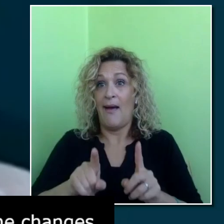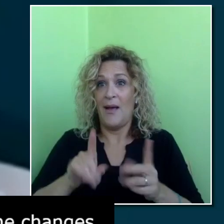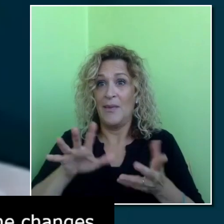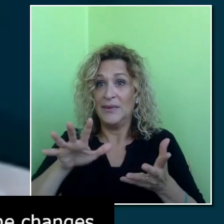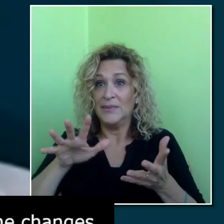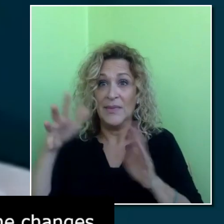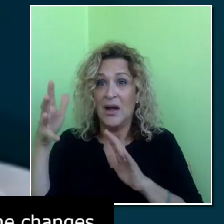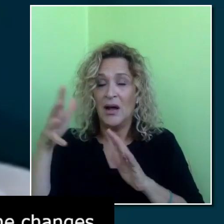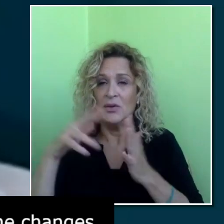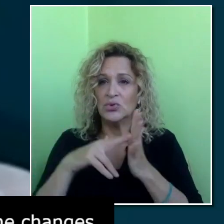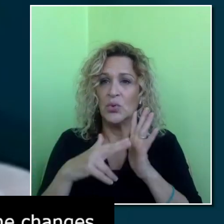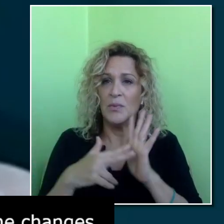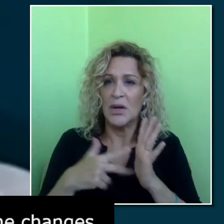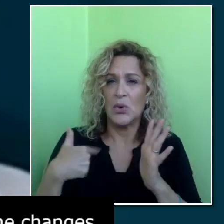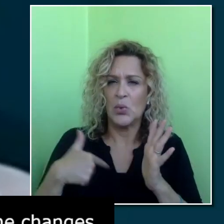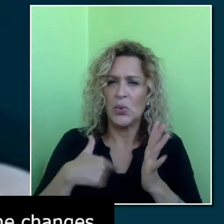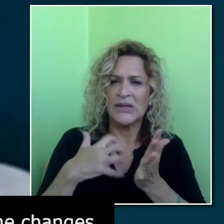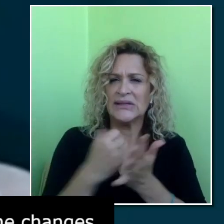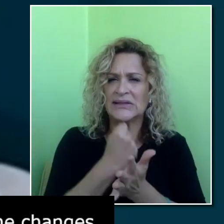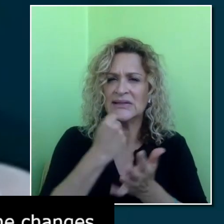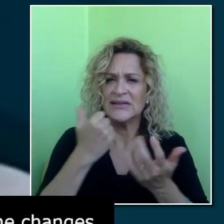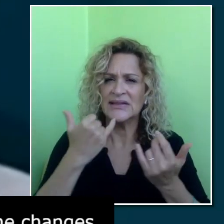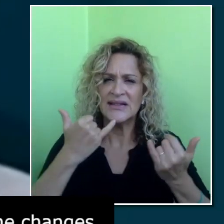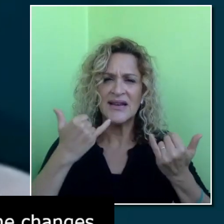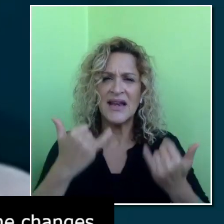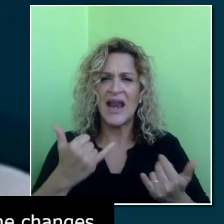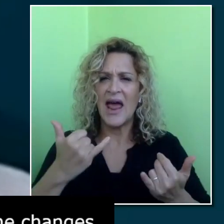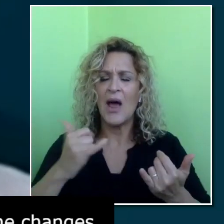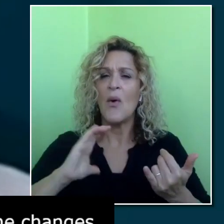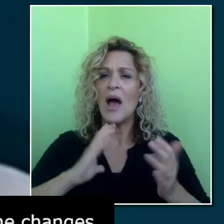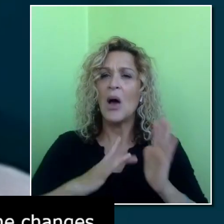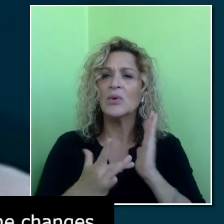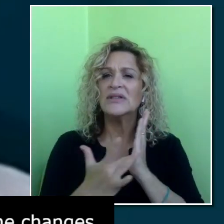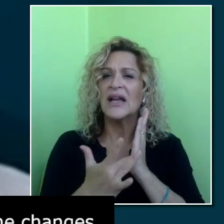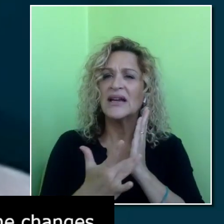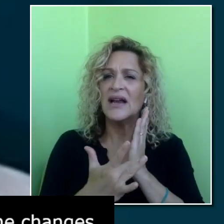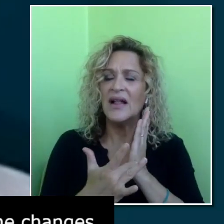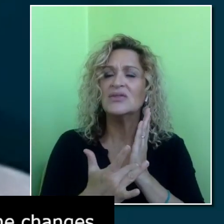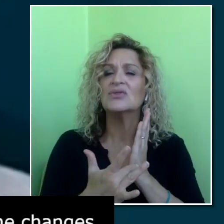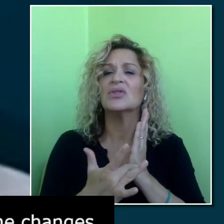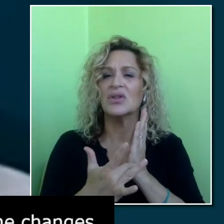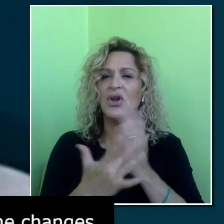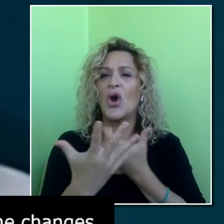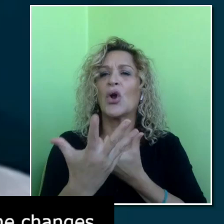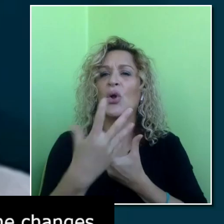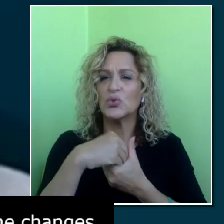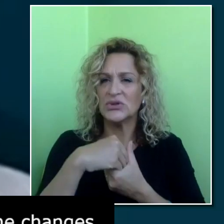we can take the opportunity to make sure our technologies are inclusive.